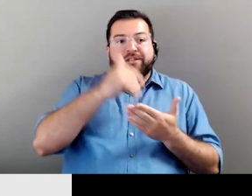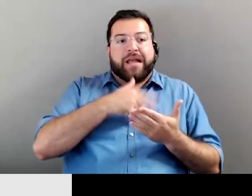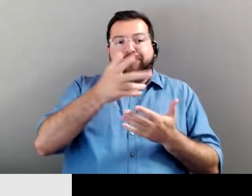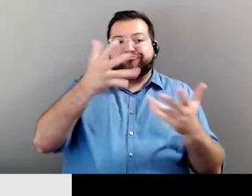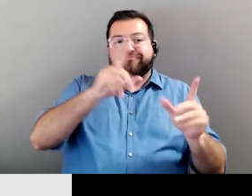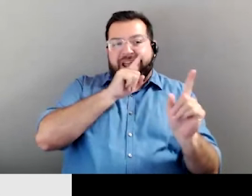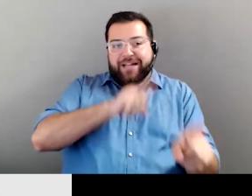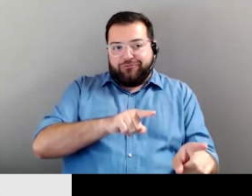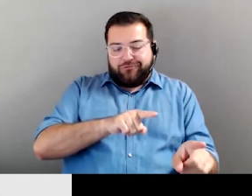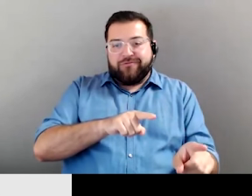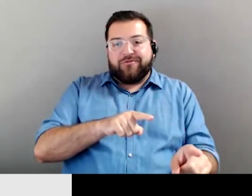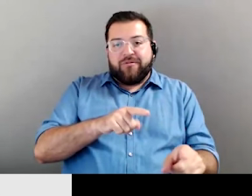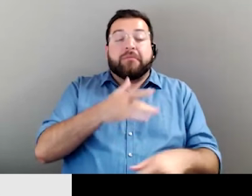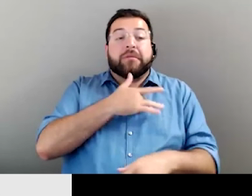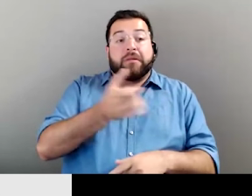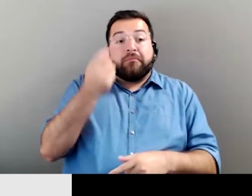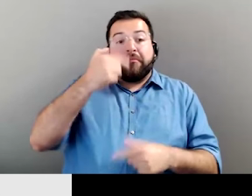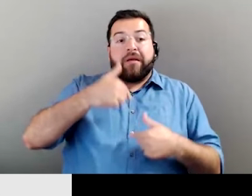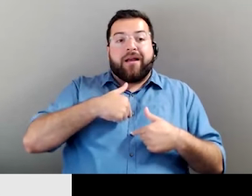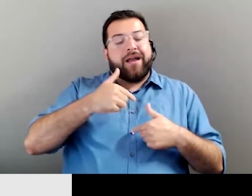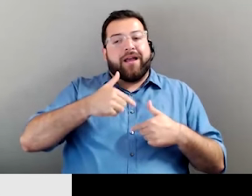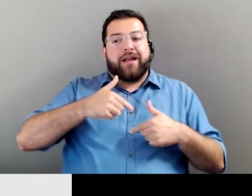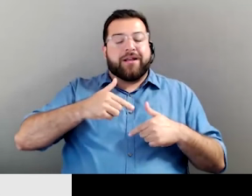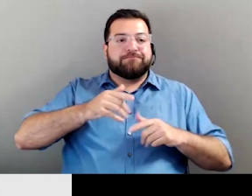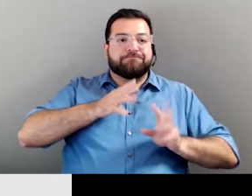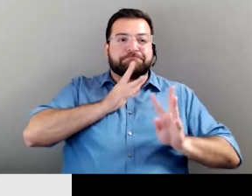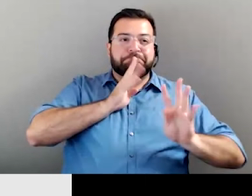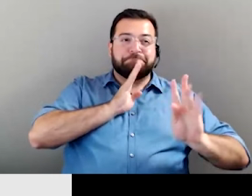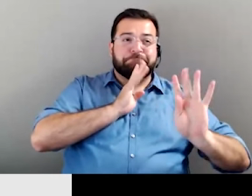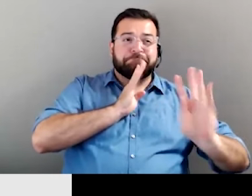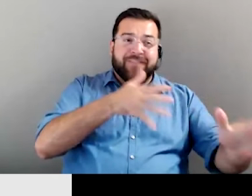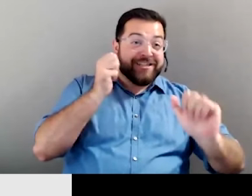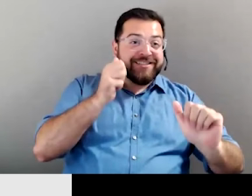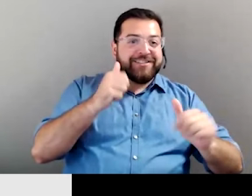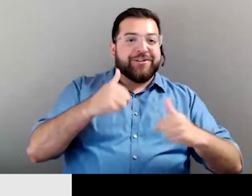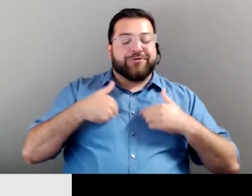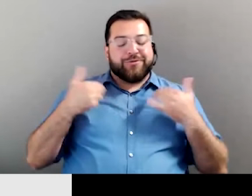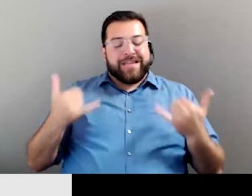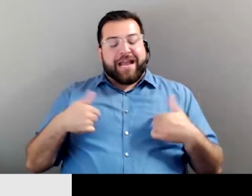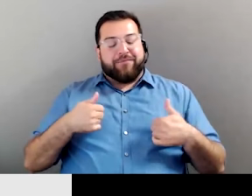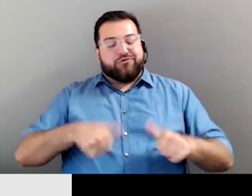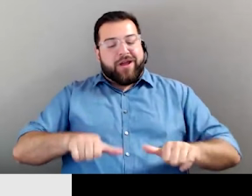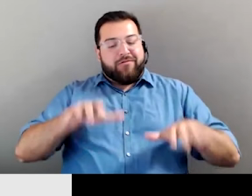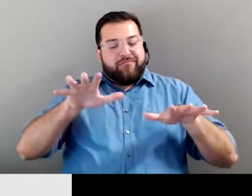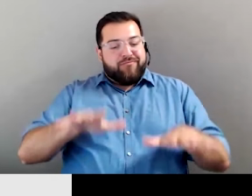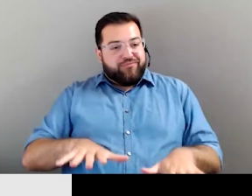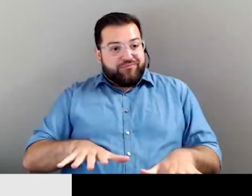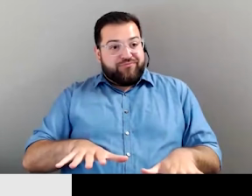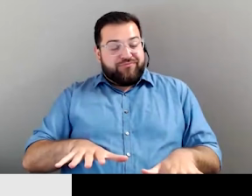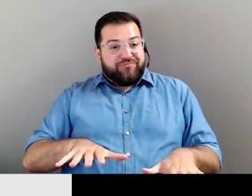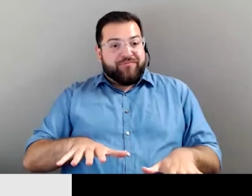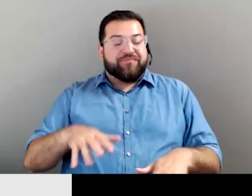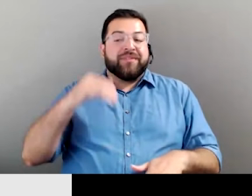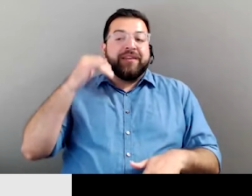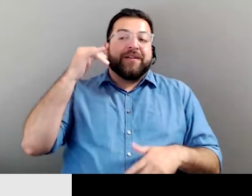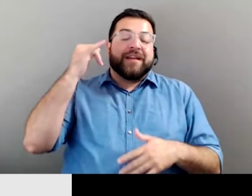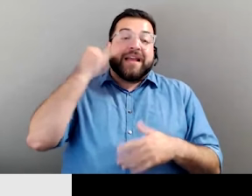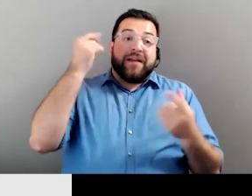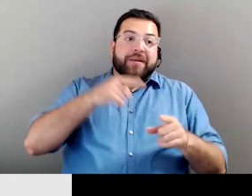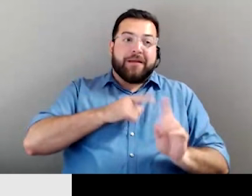to speak pretty fast. So I'm gonna try to in a very calm and collected manner today. But if I do speak very fast,